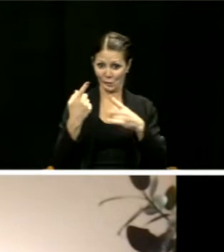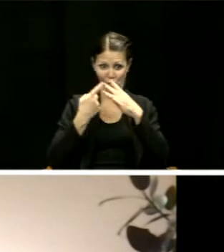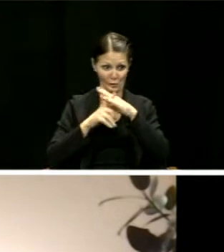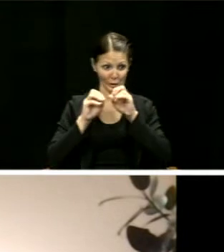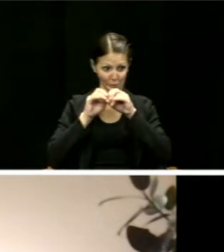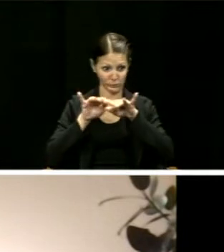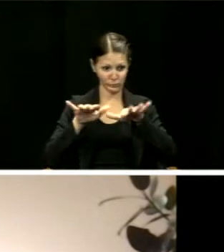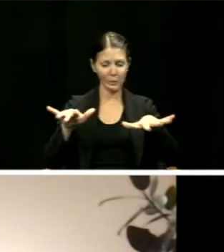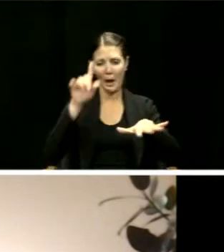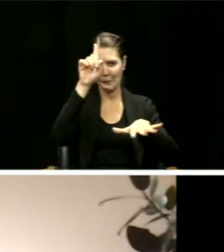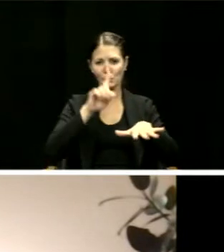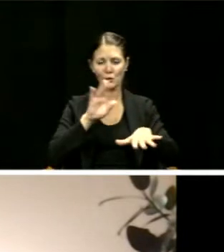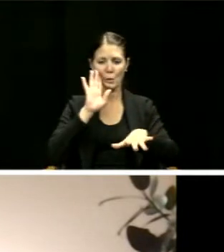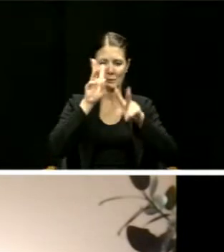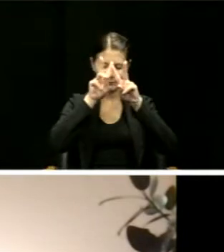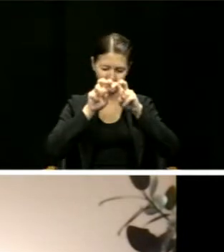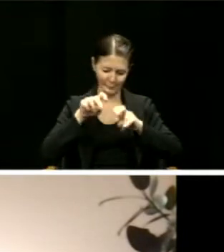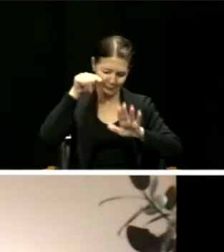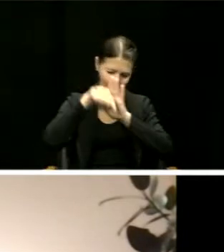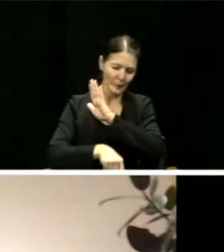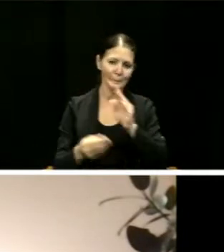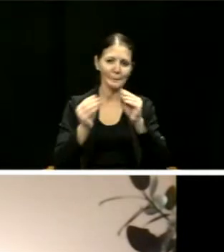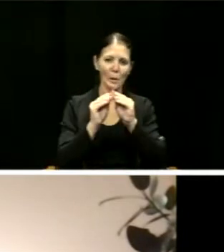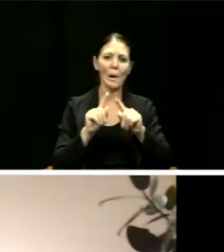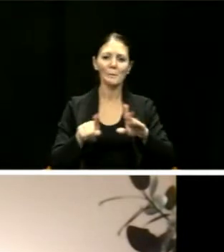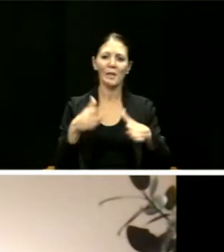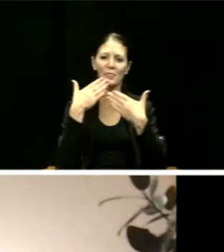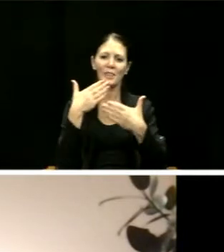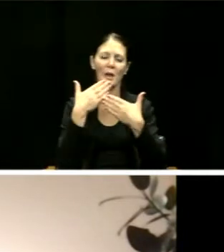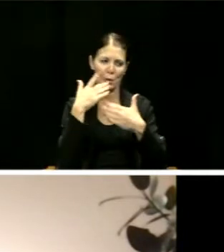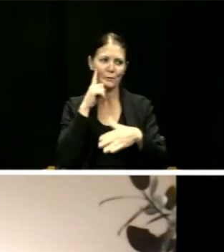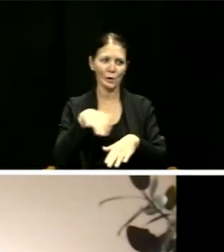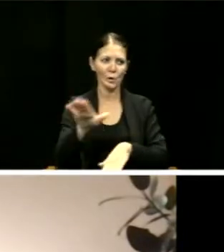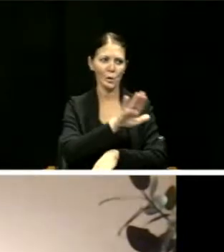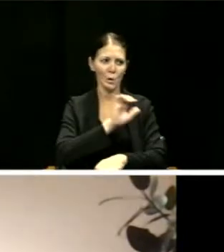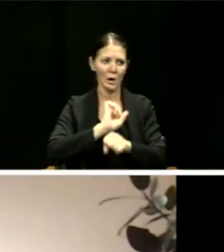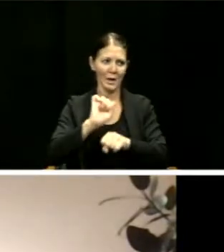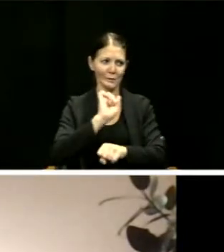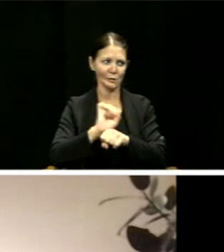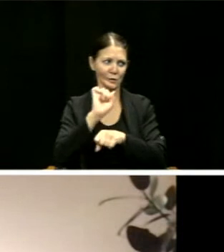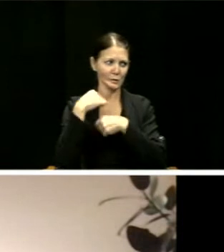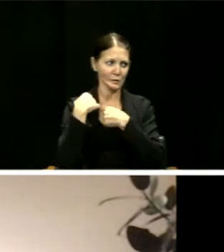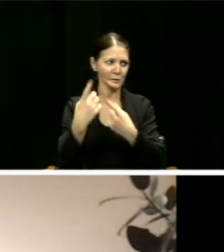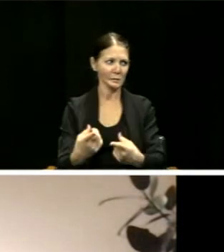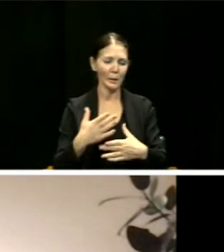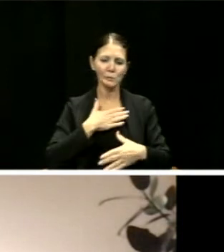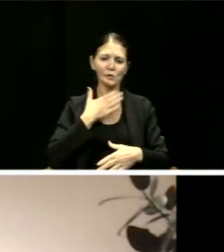be scrutinized even further. But thank you very much for the effort that you guys have put forth so far. I appreciate it.